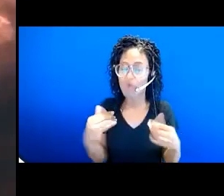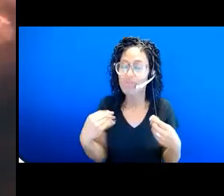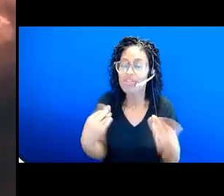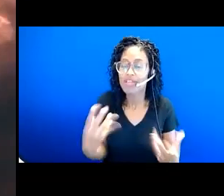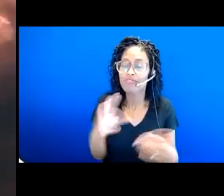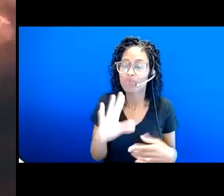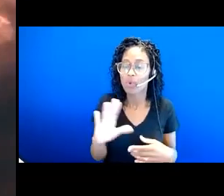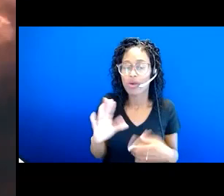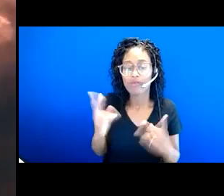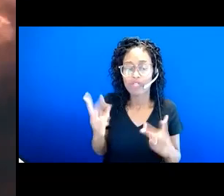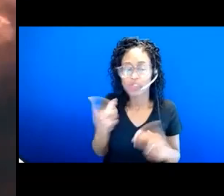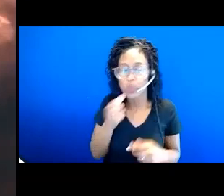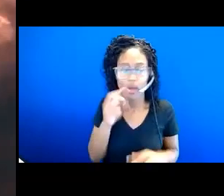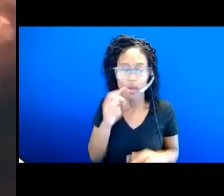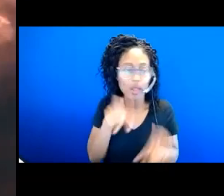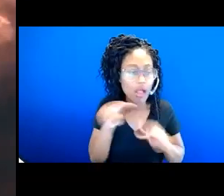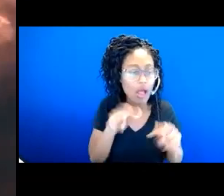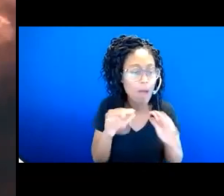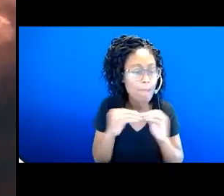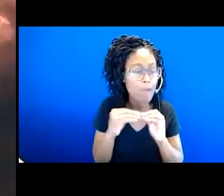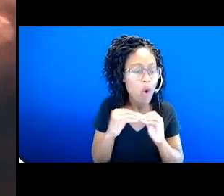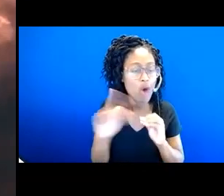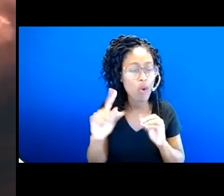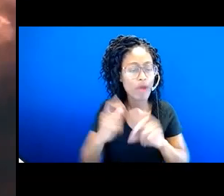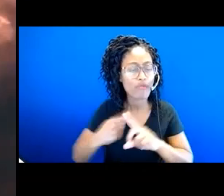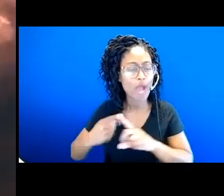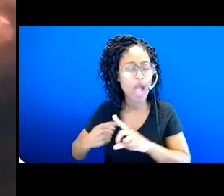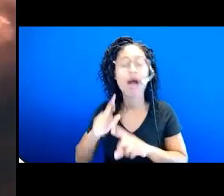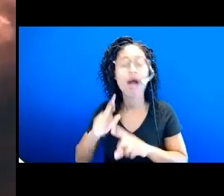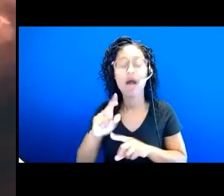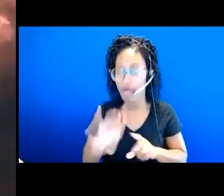opportunity to understand more about what you're presenting.